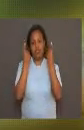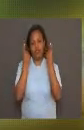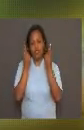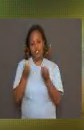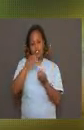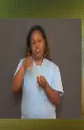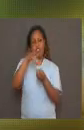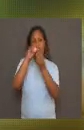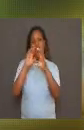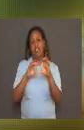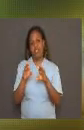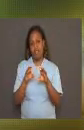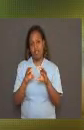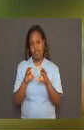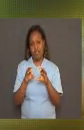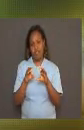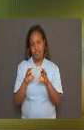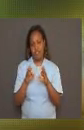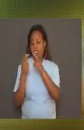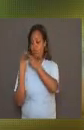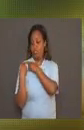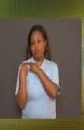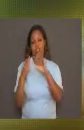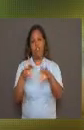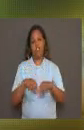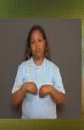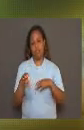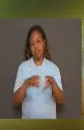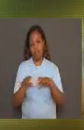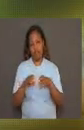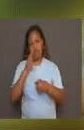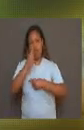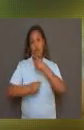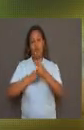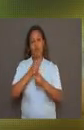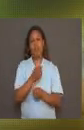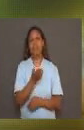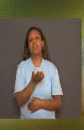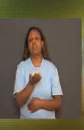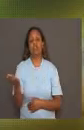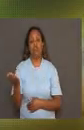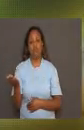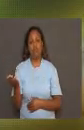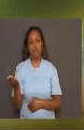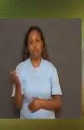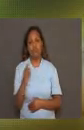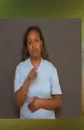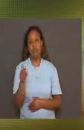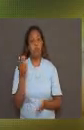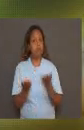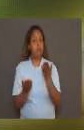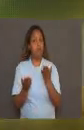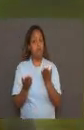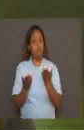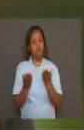that accepting responsibility for global issues unites